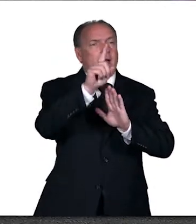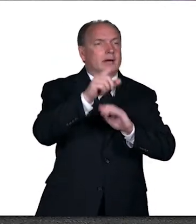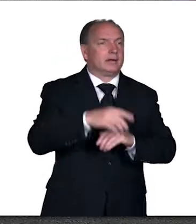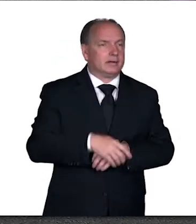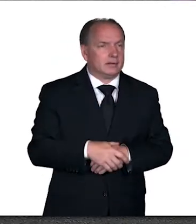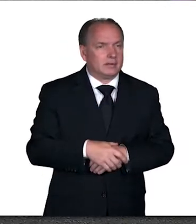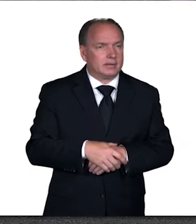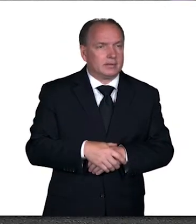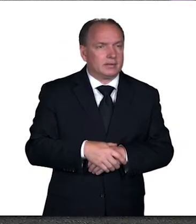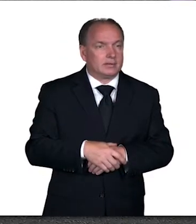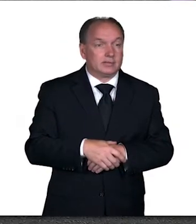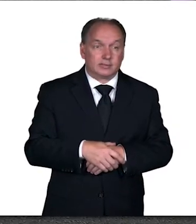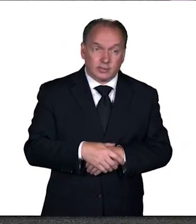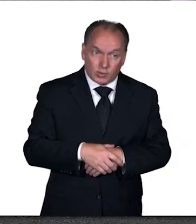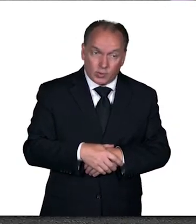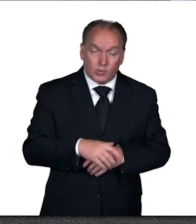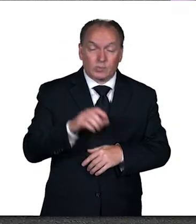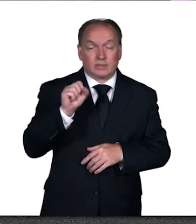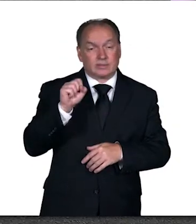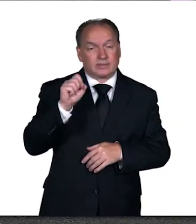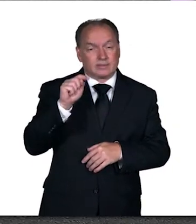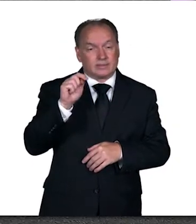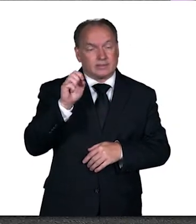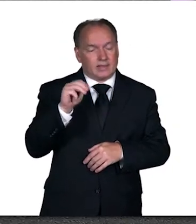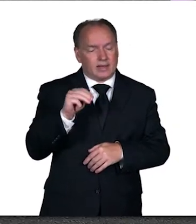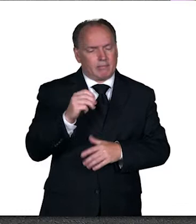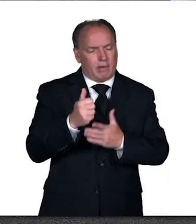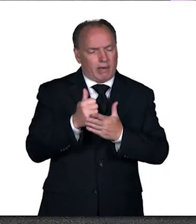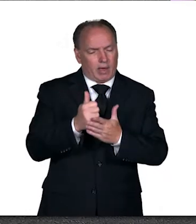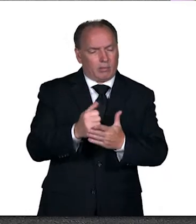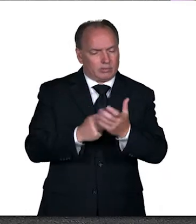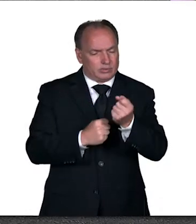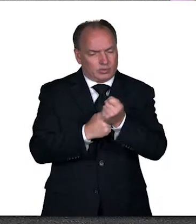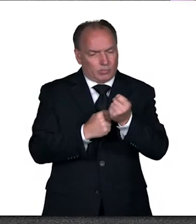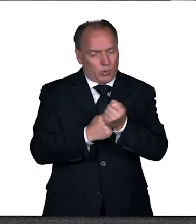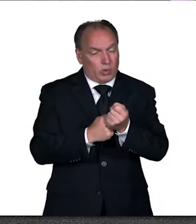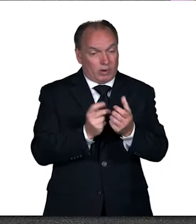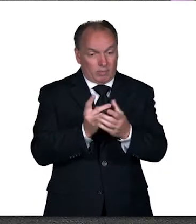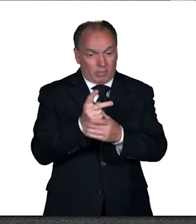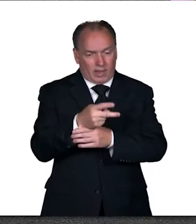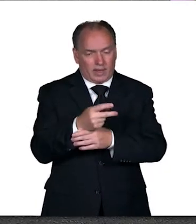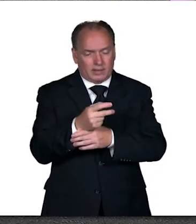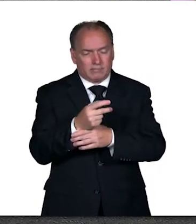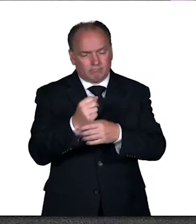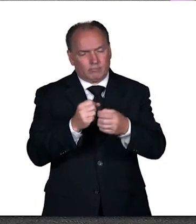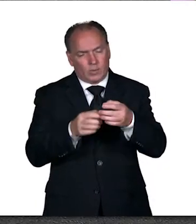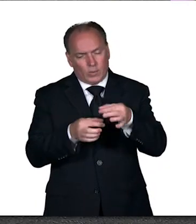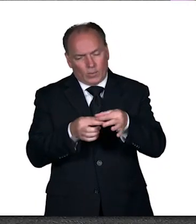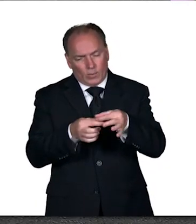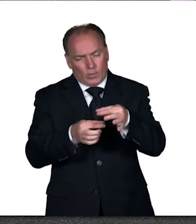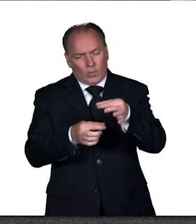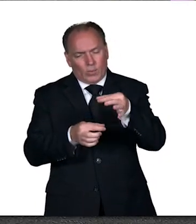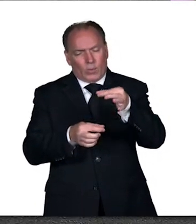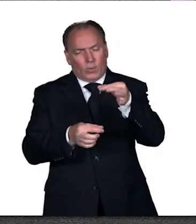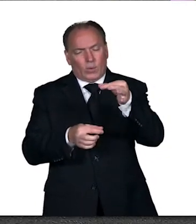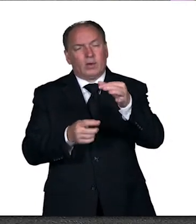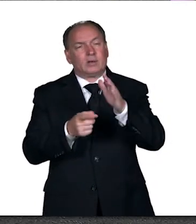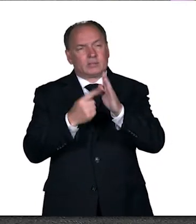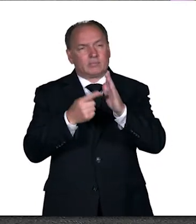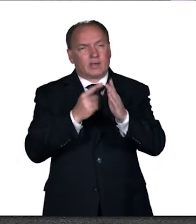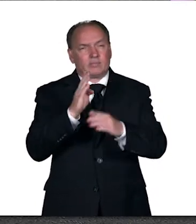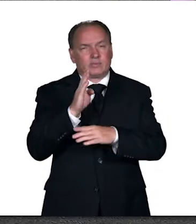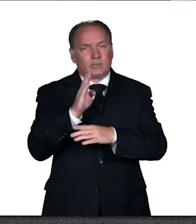up. So the stem helps support the plant, and sometimes it moves